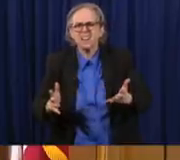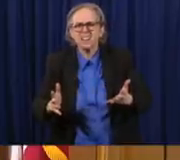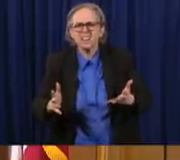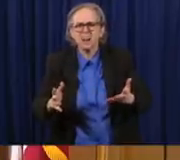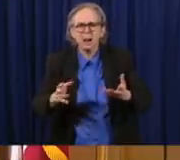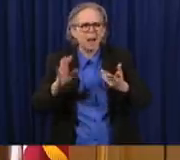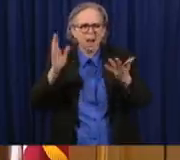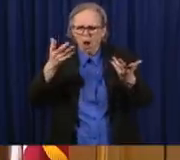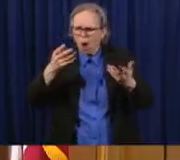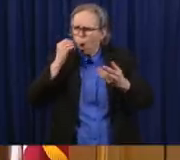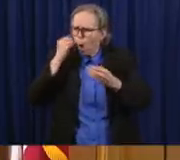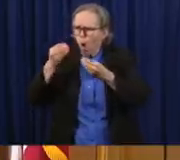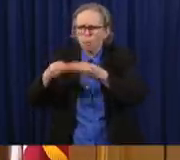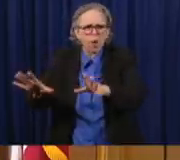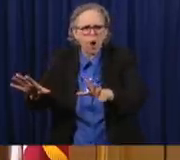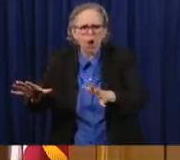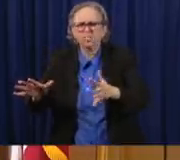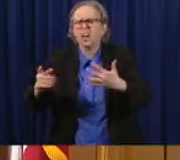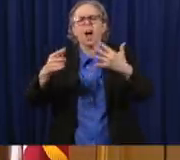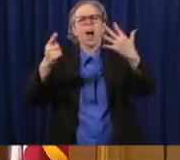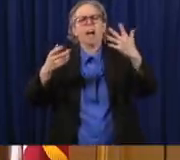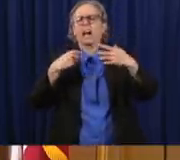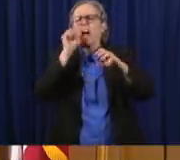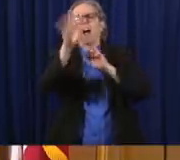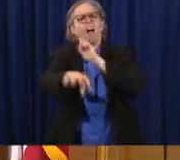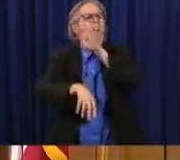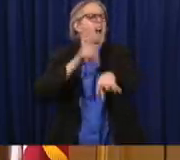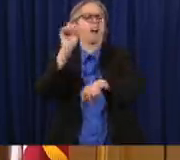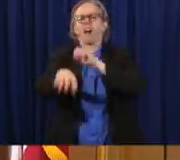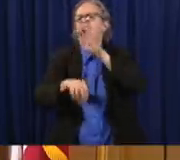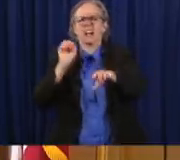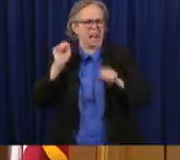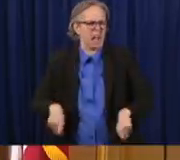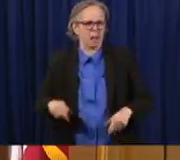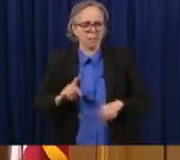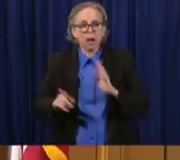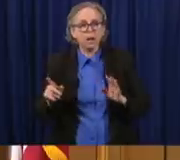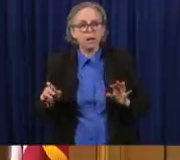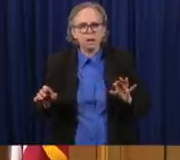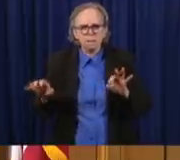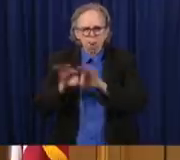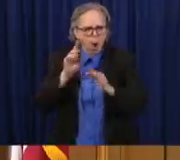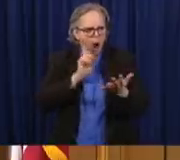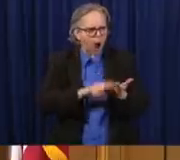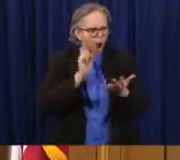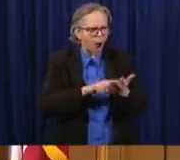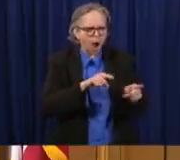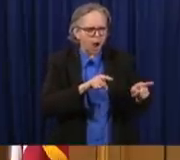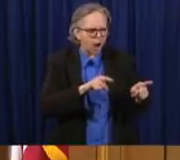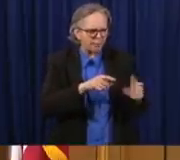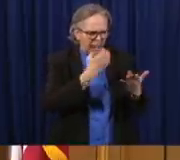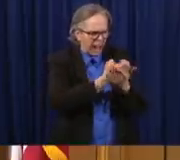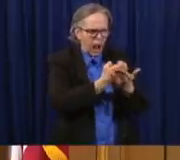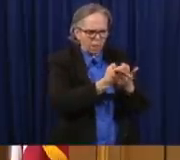on, but these are all things that are very, very important and that matter a lot.